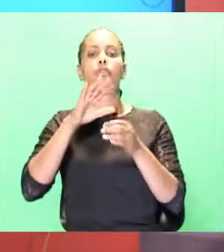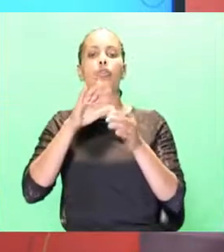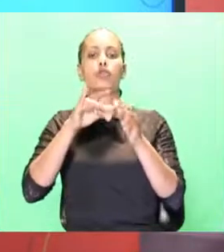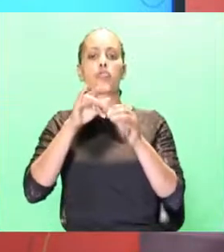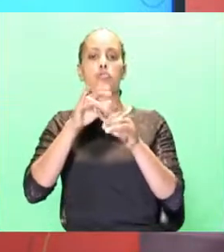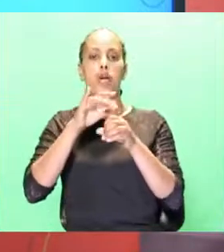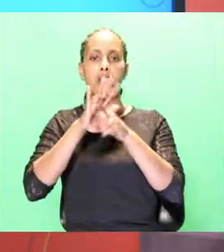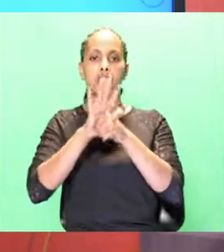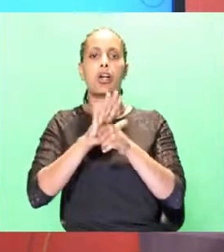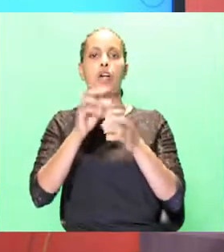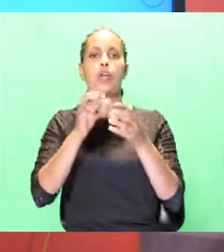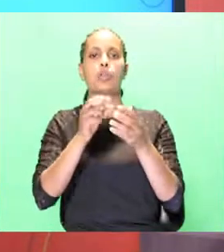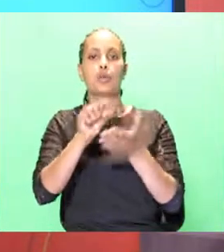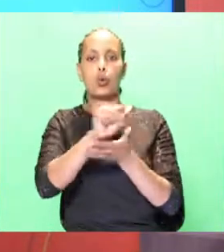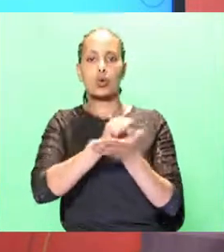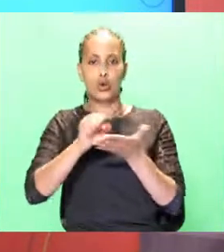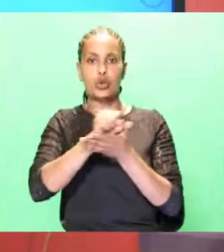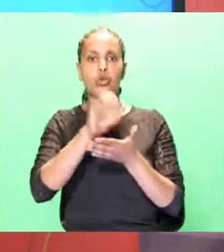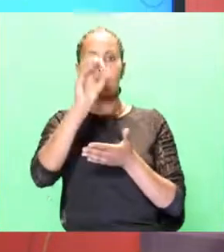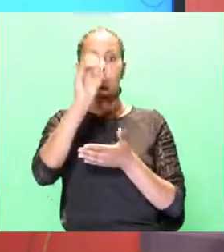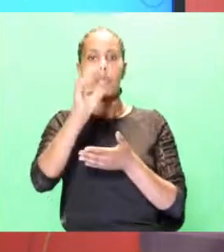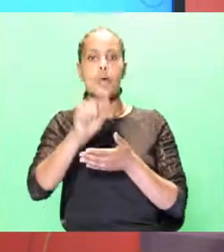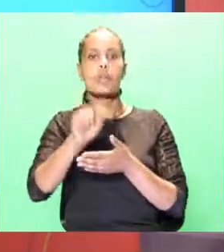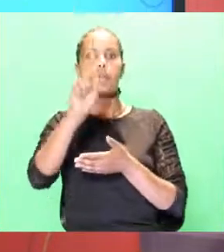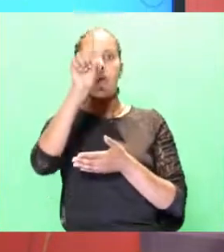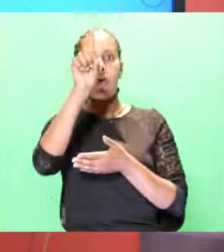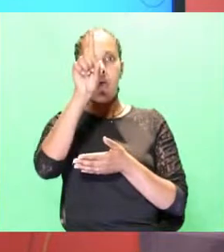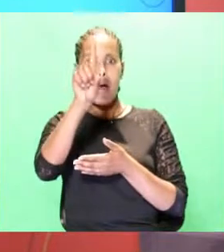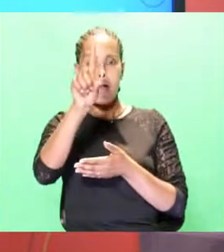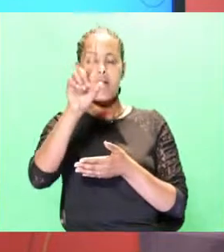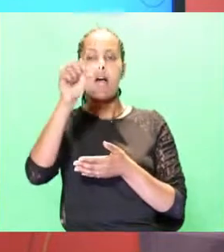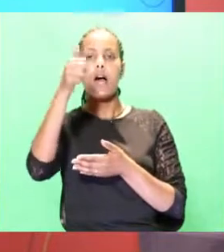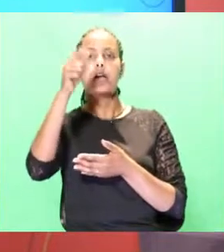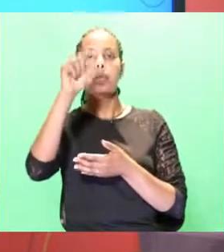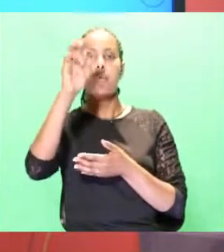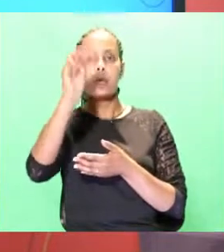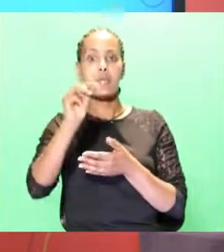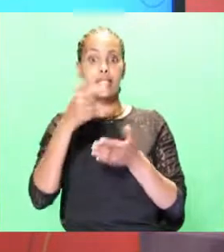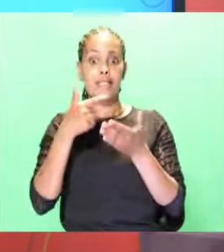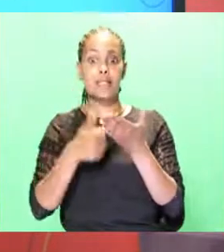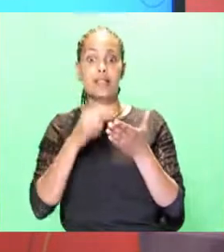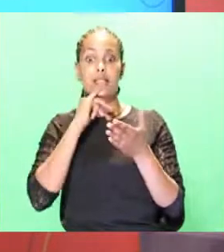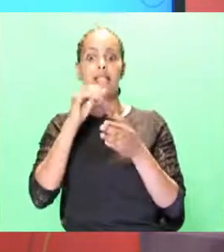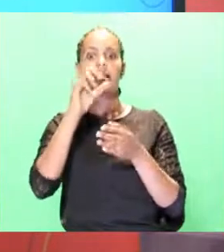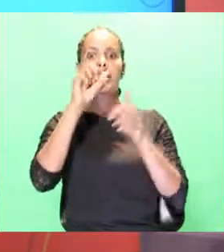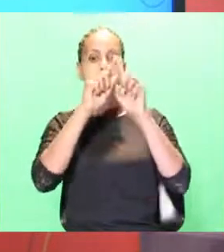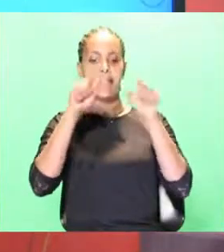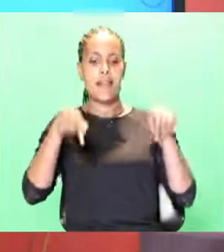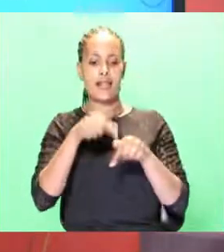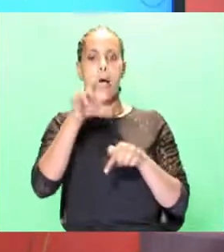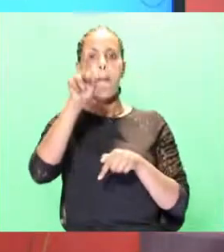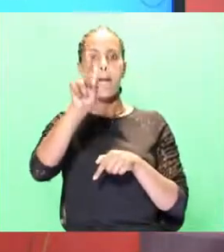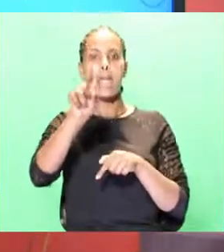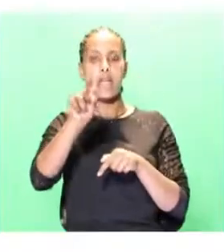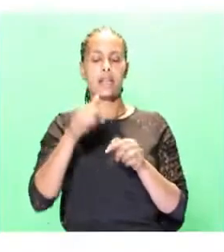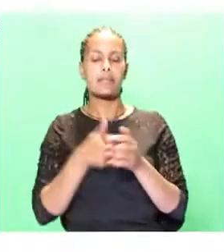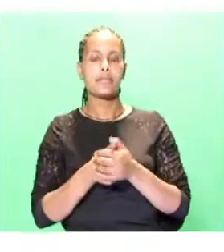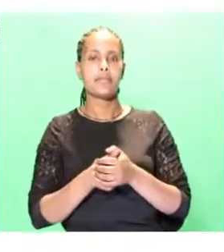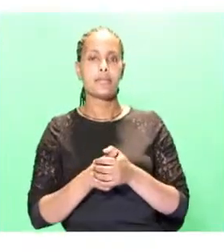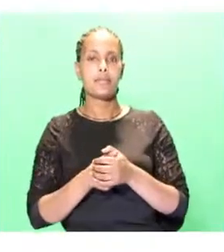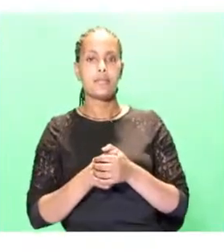solution lowered by 0.1 atmosphere. This is delta P of this